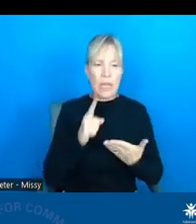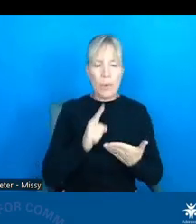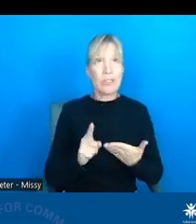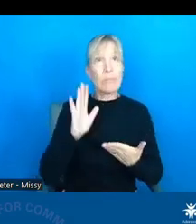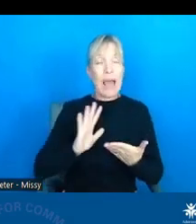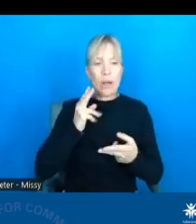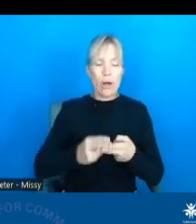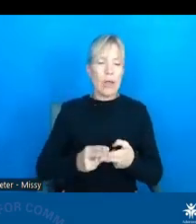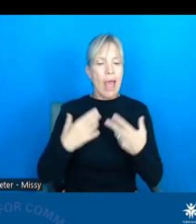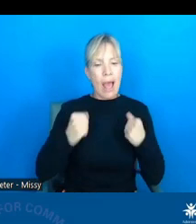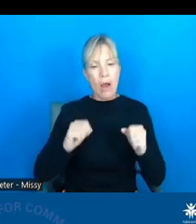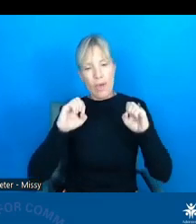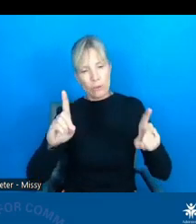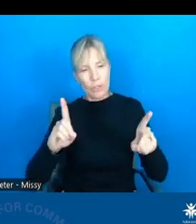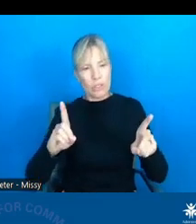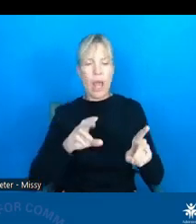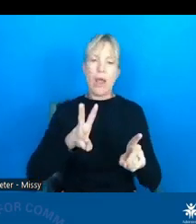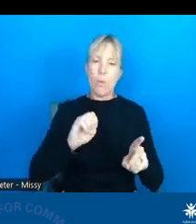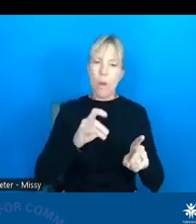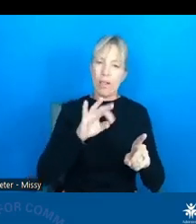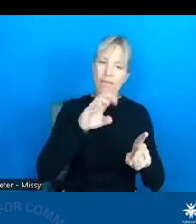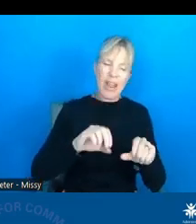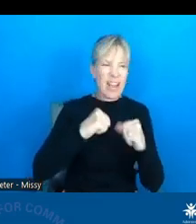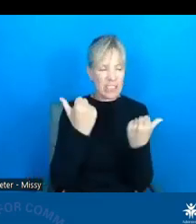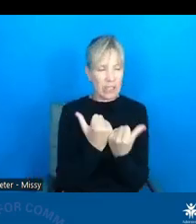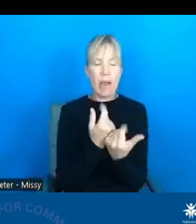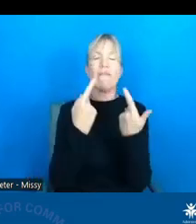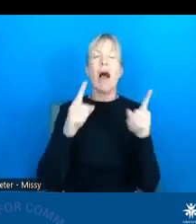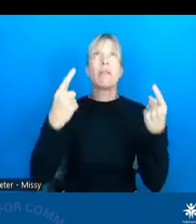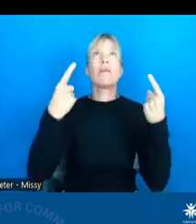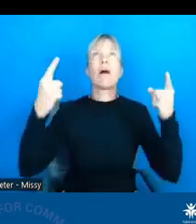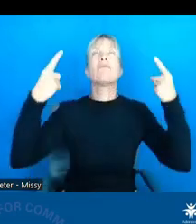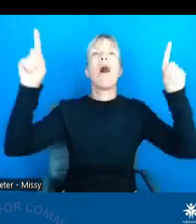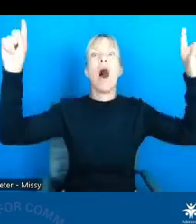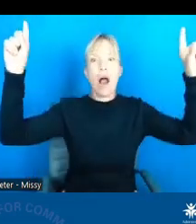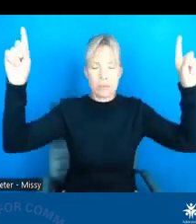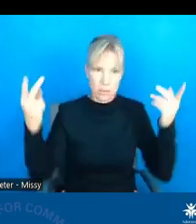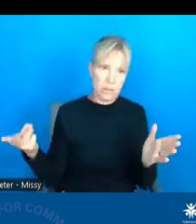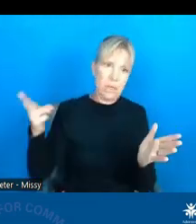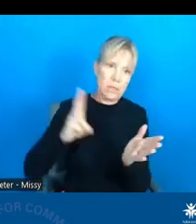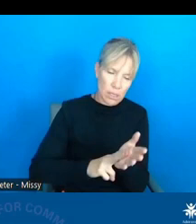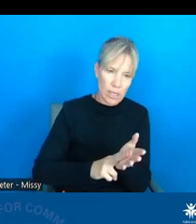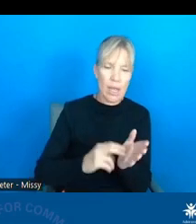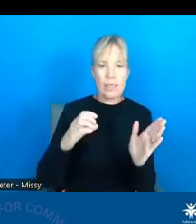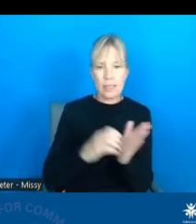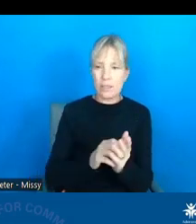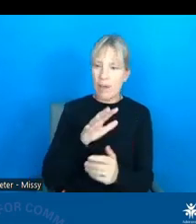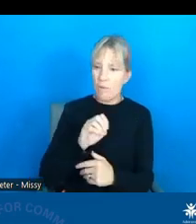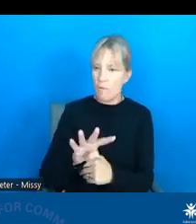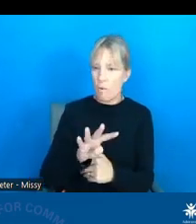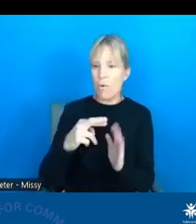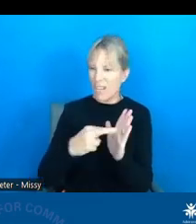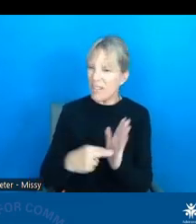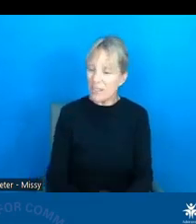called the Health, Education, and Welfare Agency, finally signed Section 504